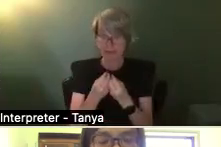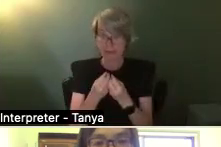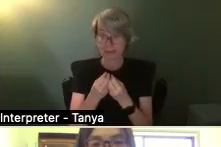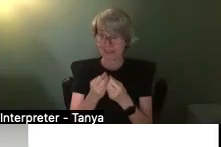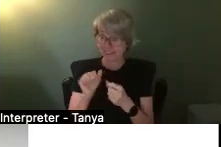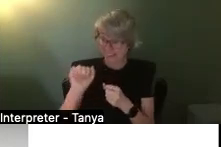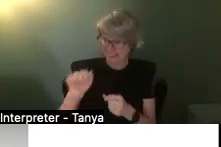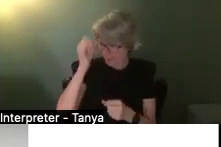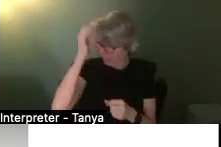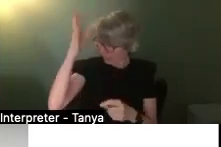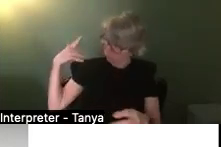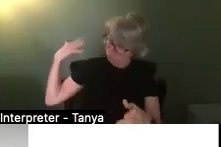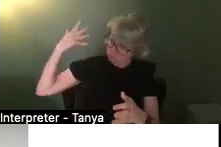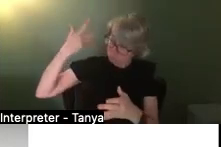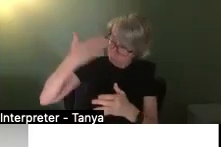knowledge.